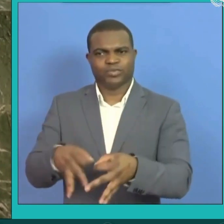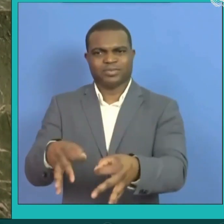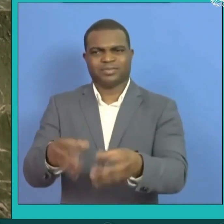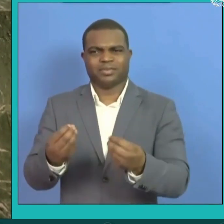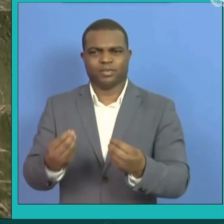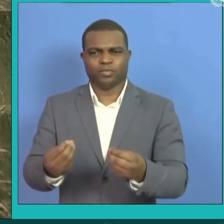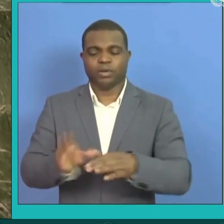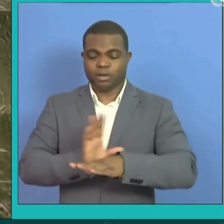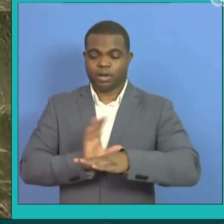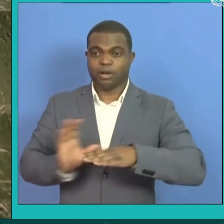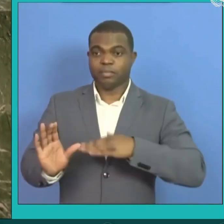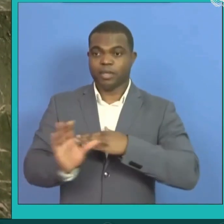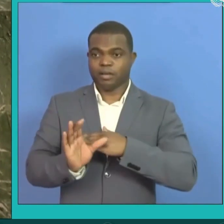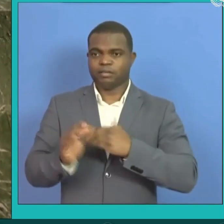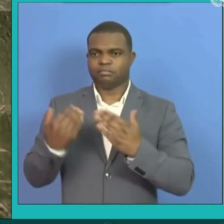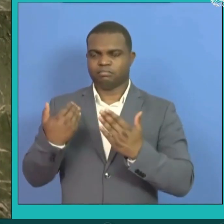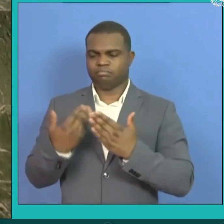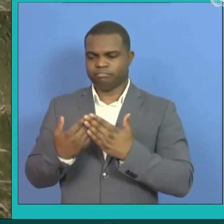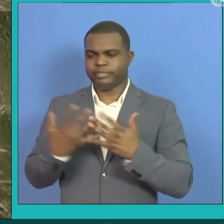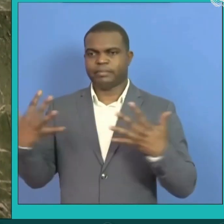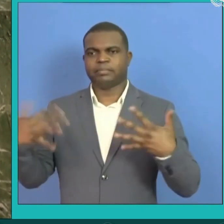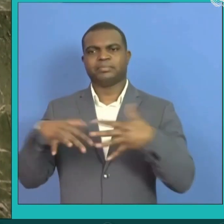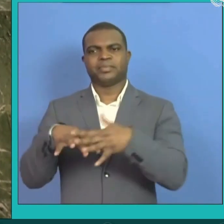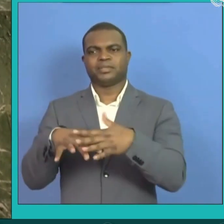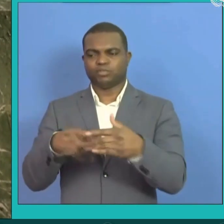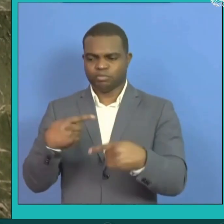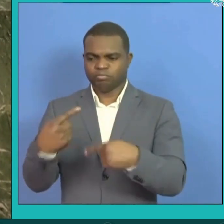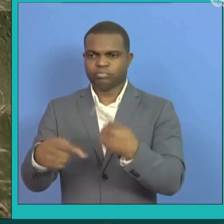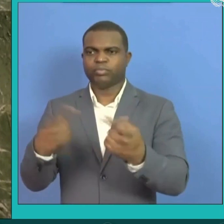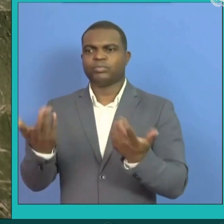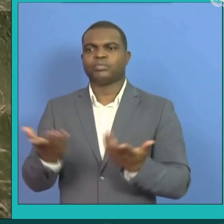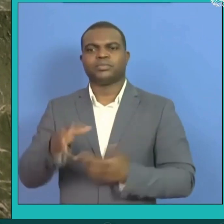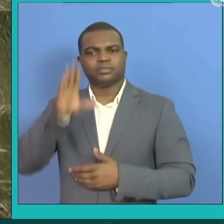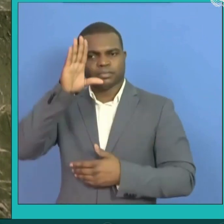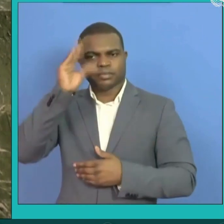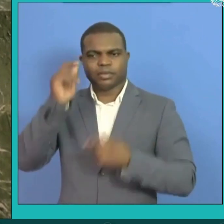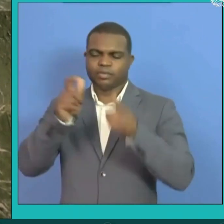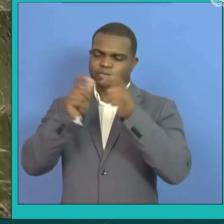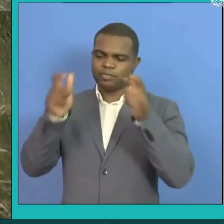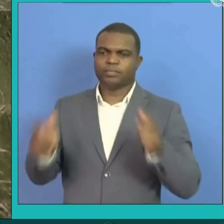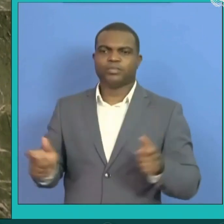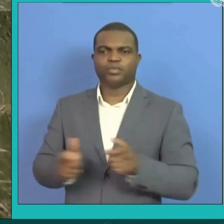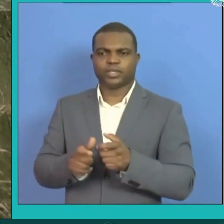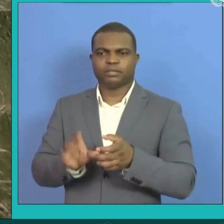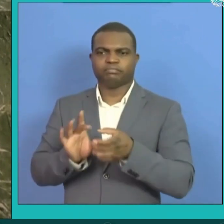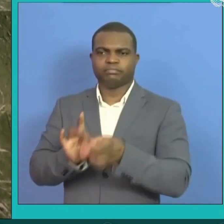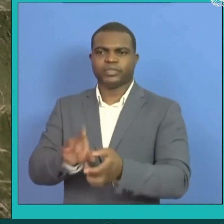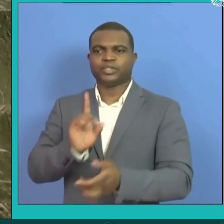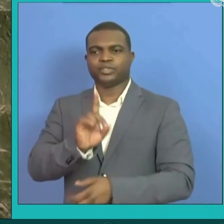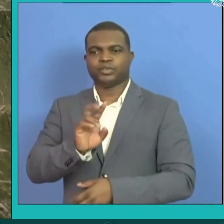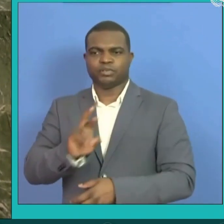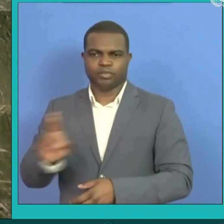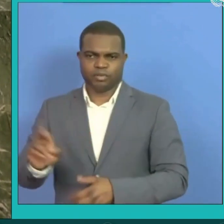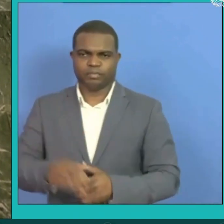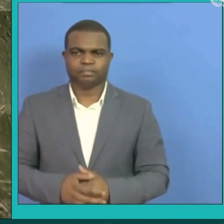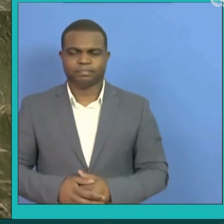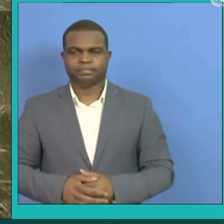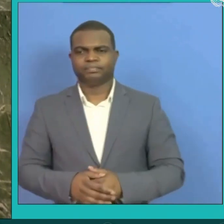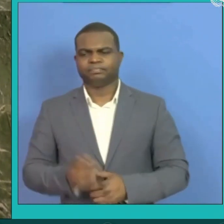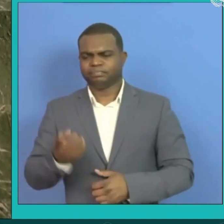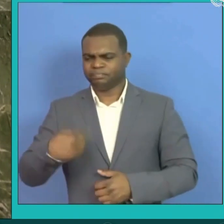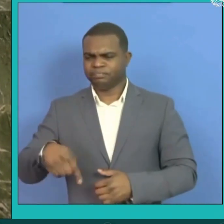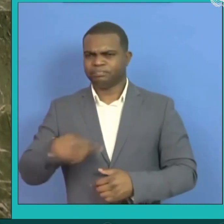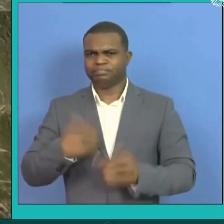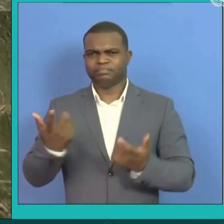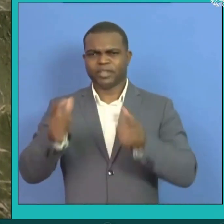and collaboration to advance disaster risk management and resilience across our region. Mr.